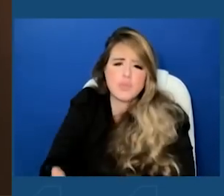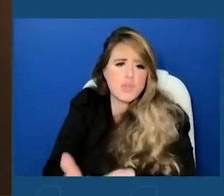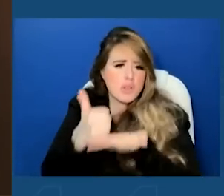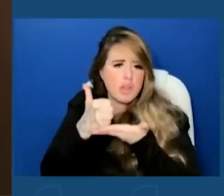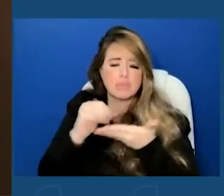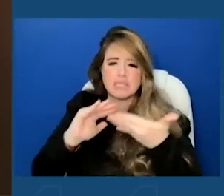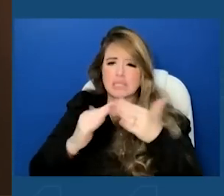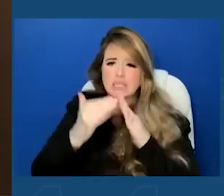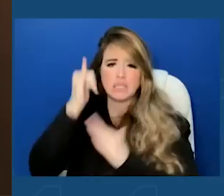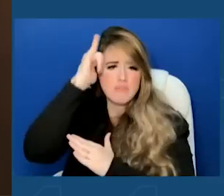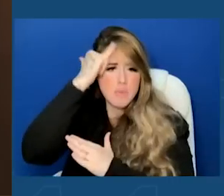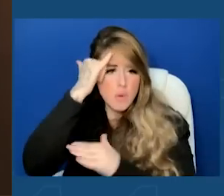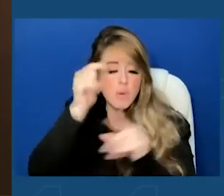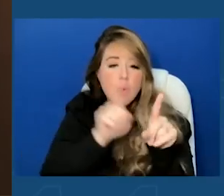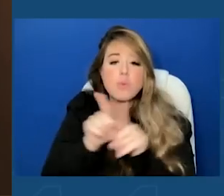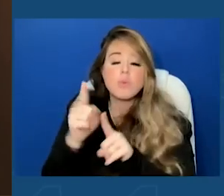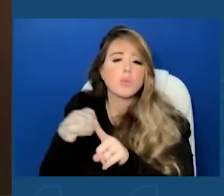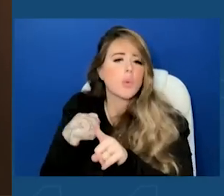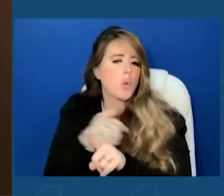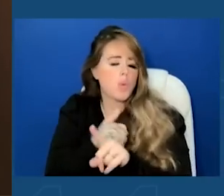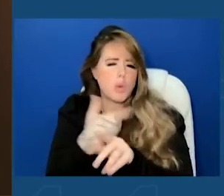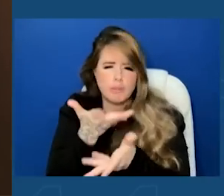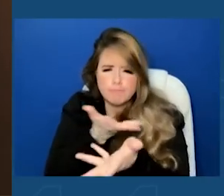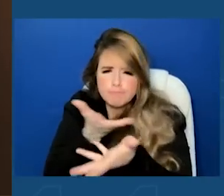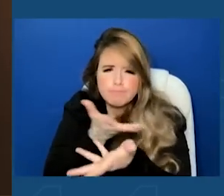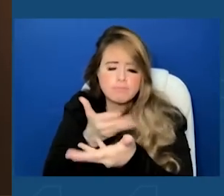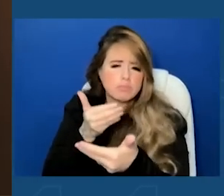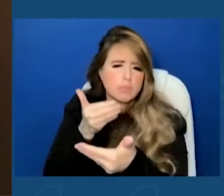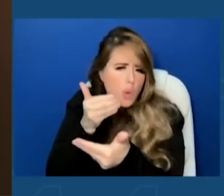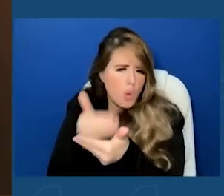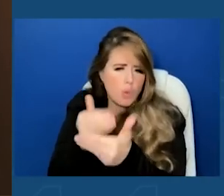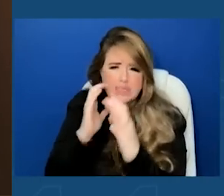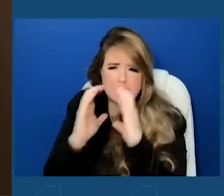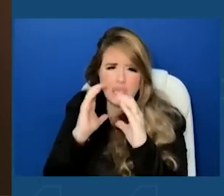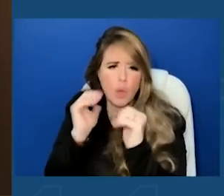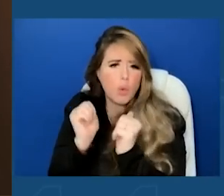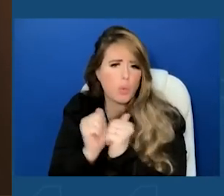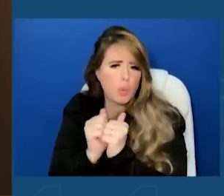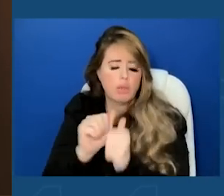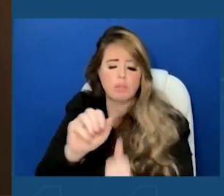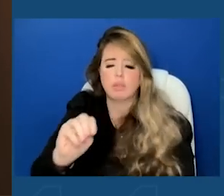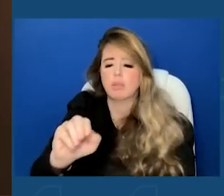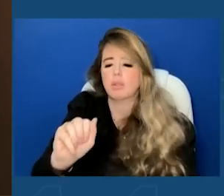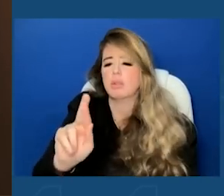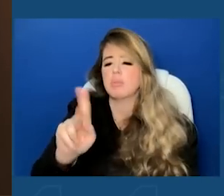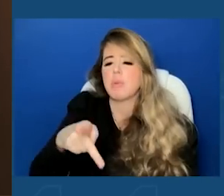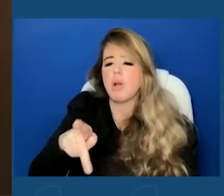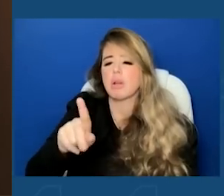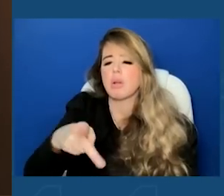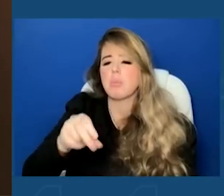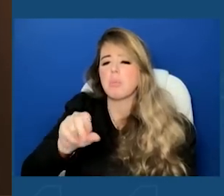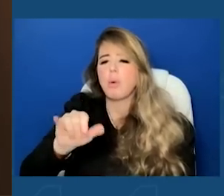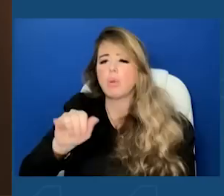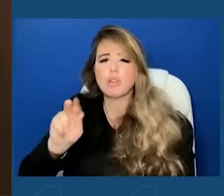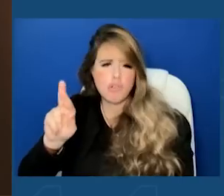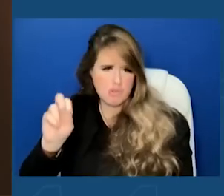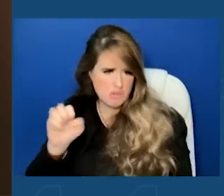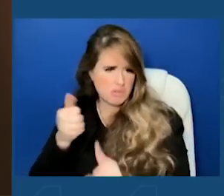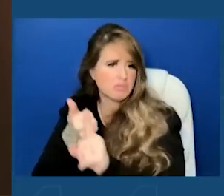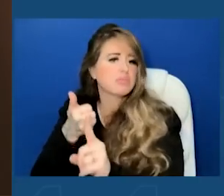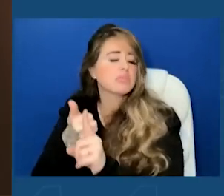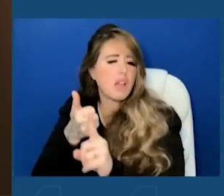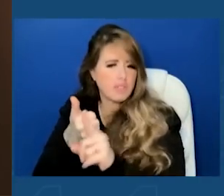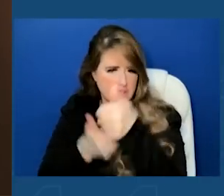been in constant and close communication with County Executive Mark Polenkars, and I thank County Executive Polenkars